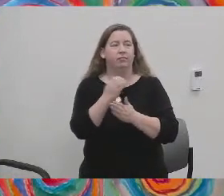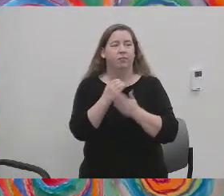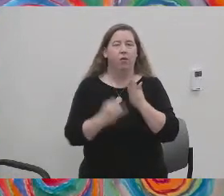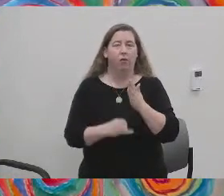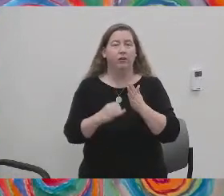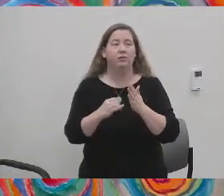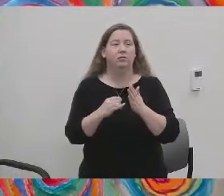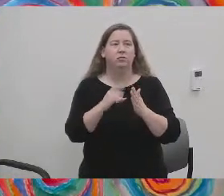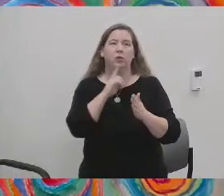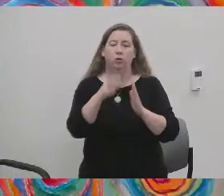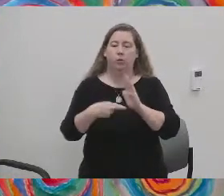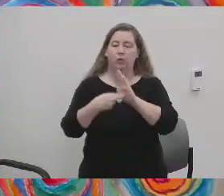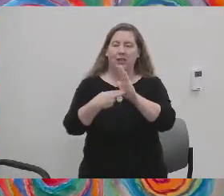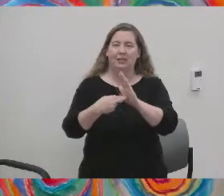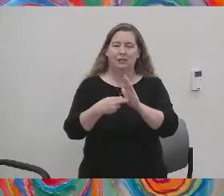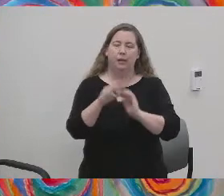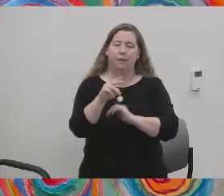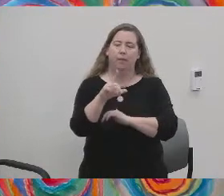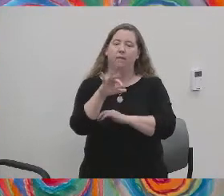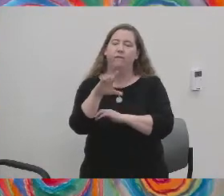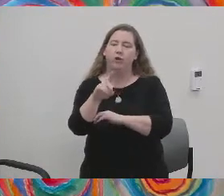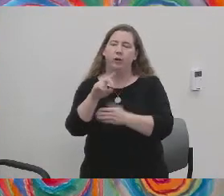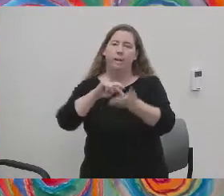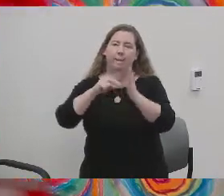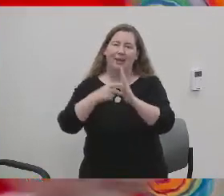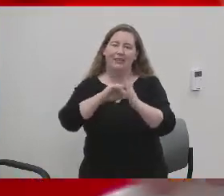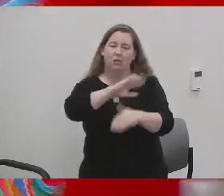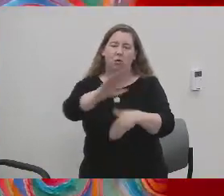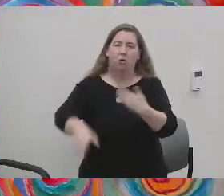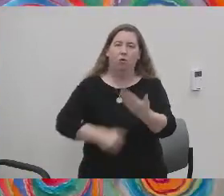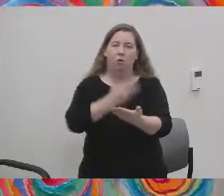means all. Thank you so much.